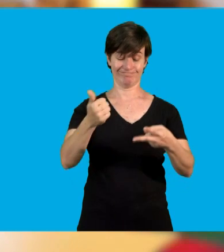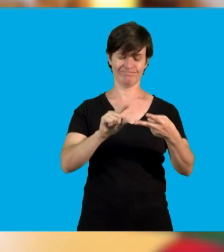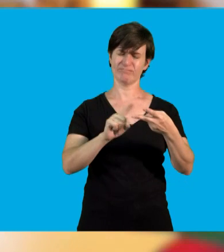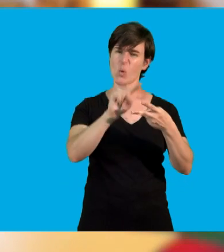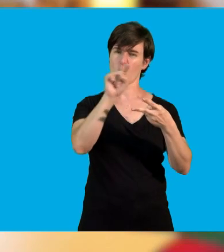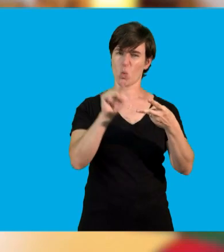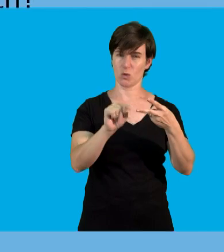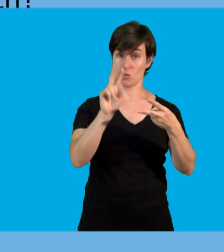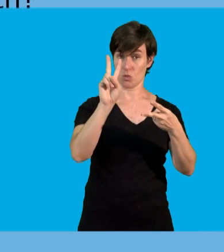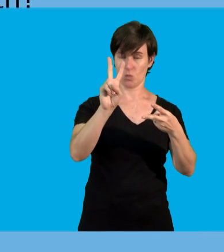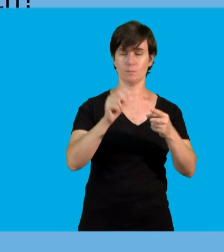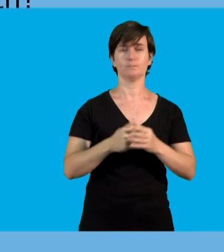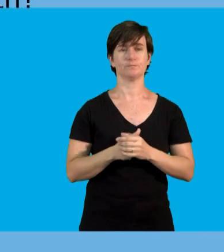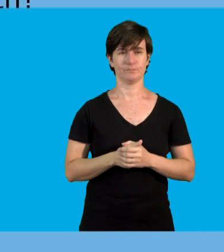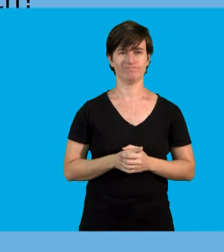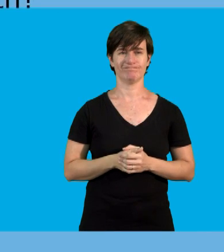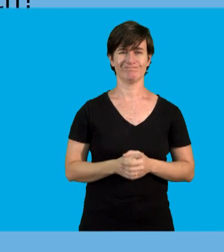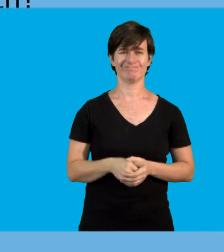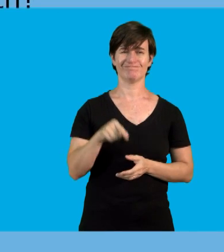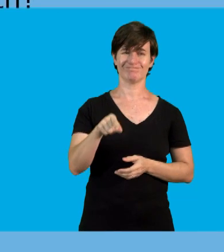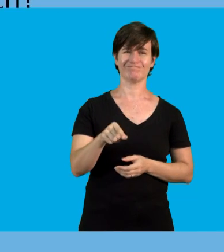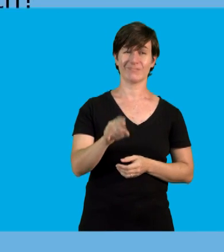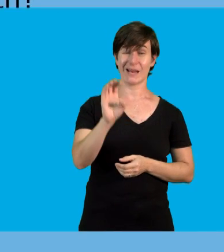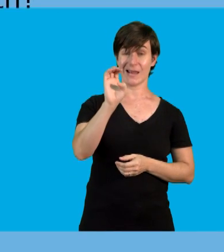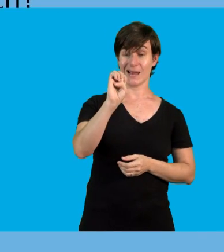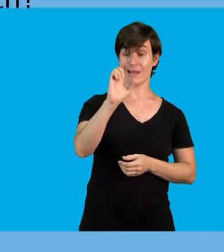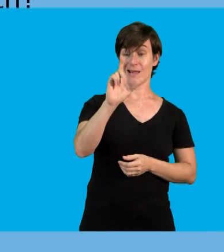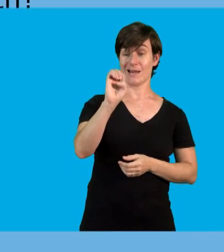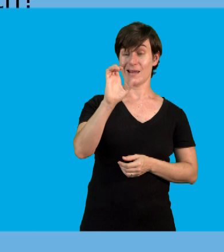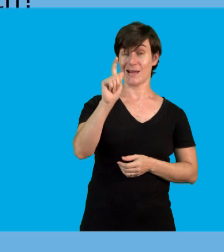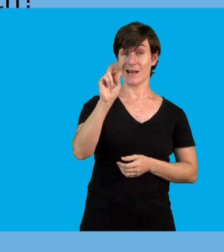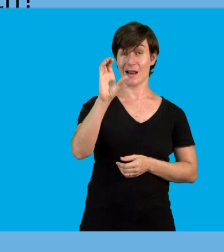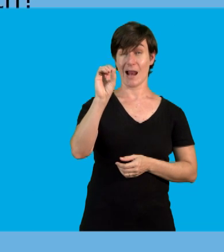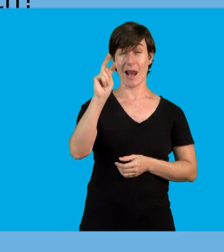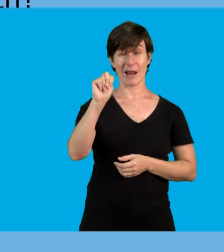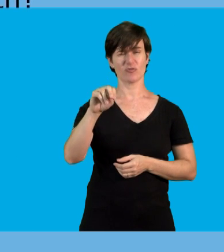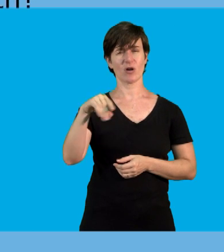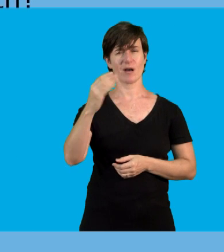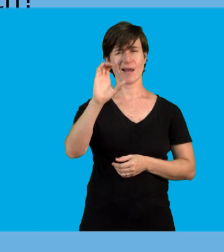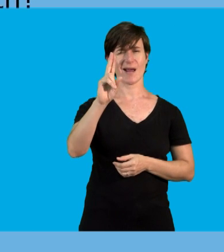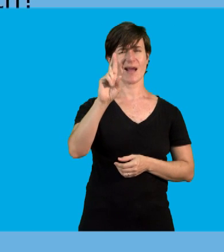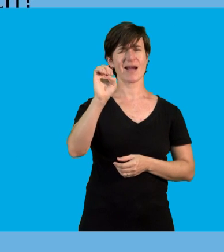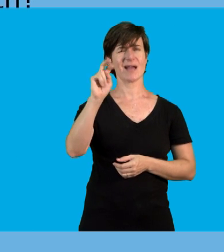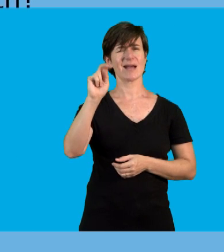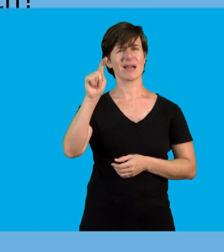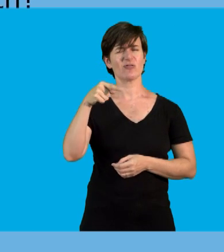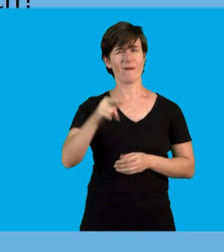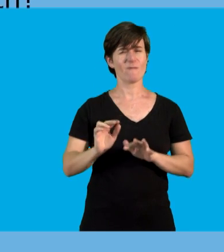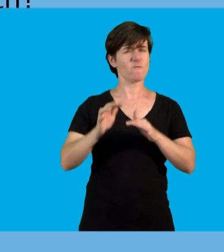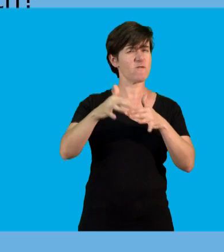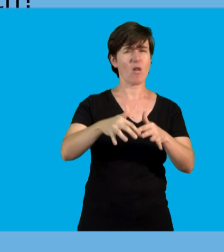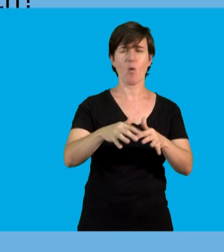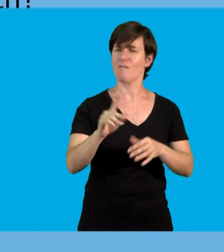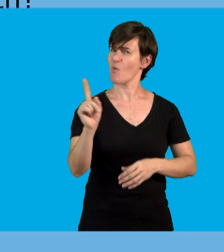Now, question 2, we are told that electron current involves the flow of what? So the